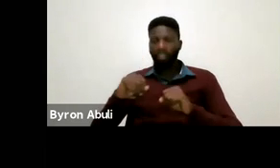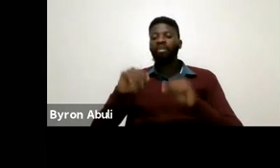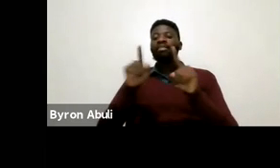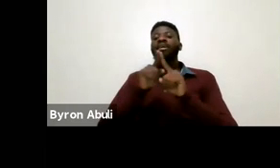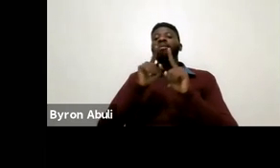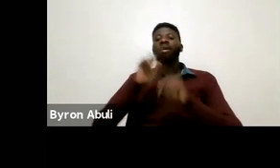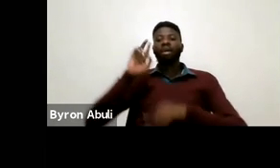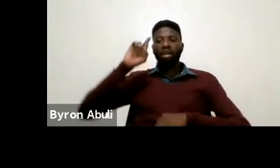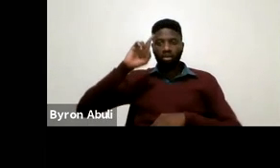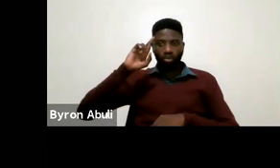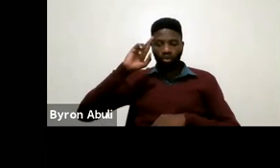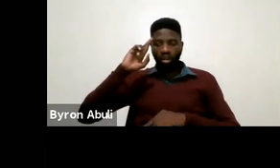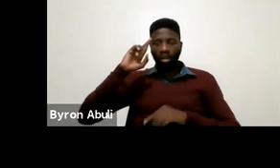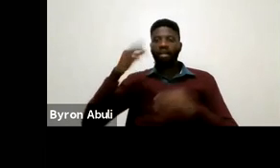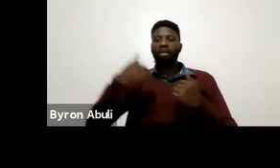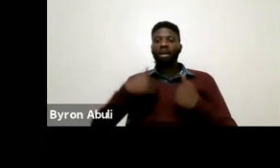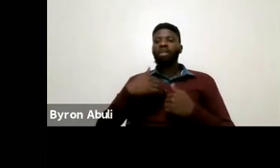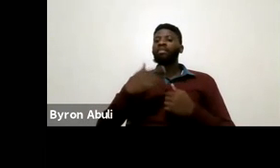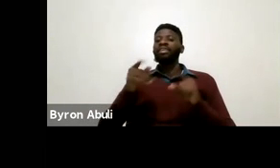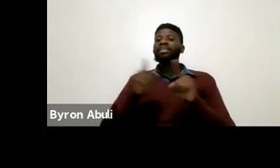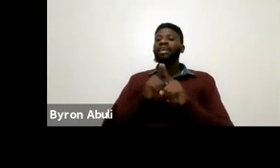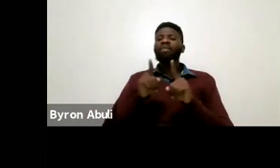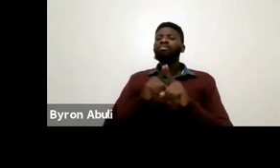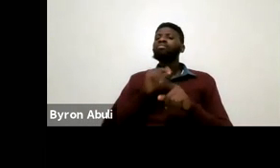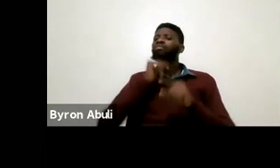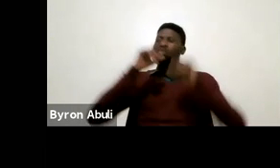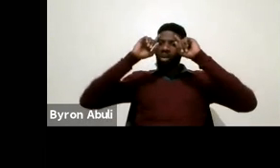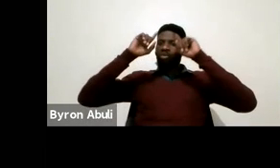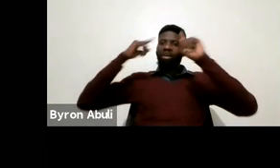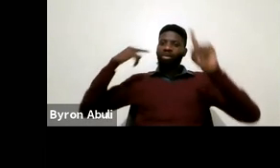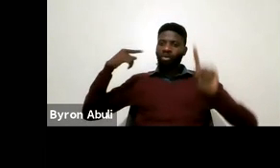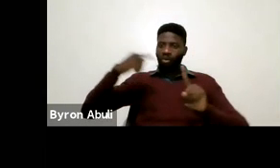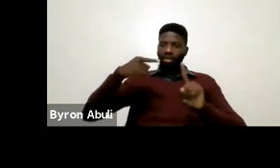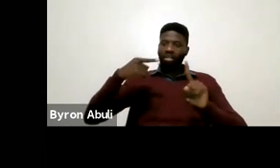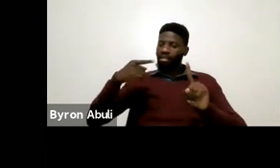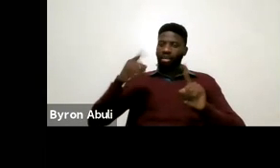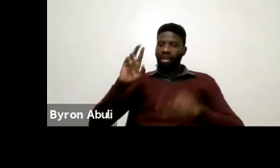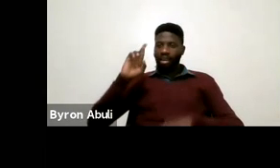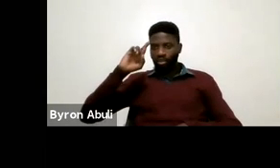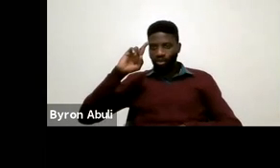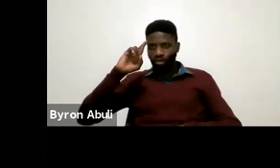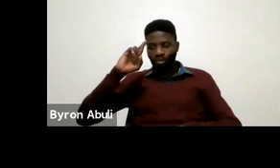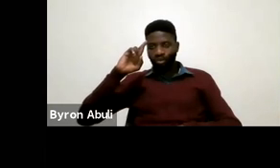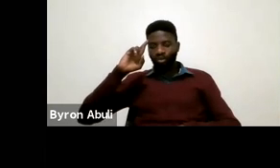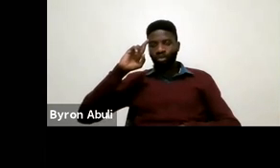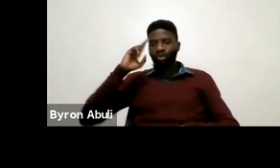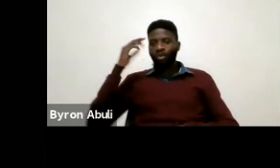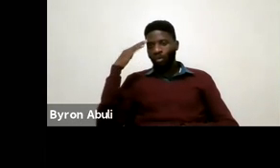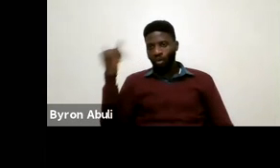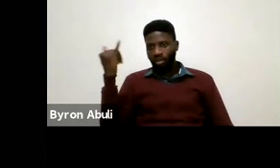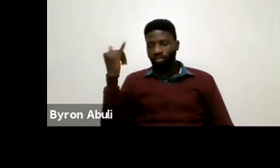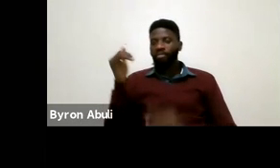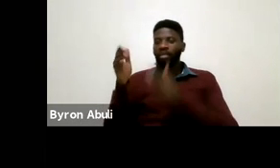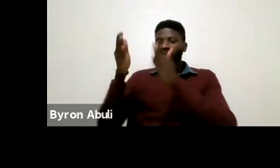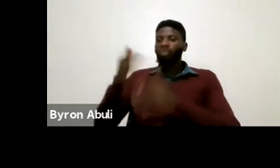just have a goal because for the sake of having a goal. You must make sure that you have a reason why you need that goal. For the gentleman who want to do